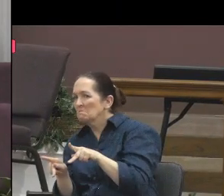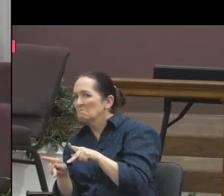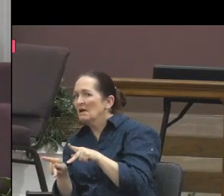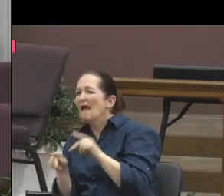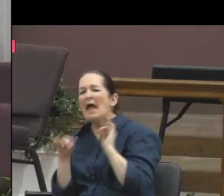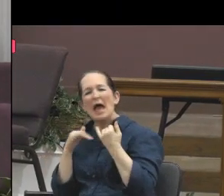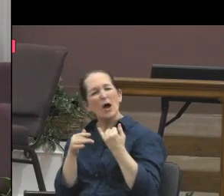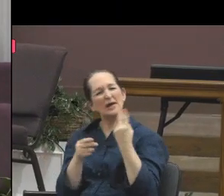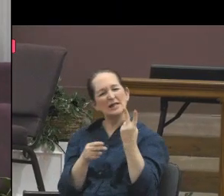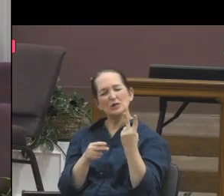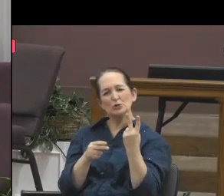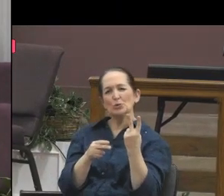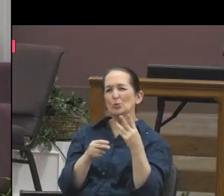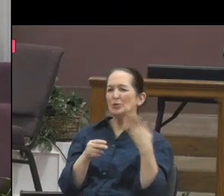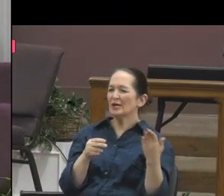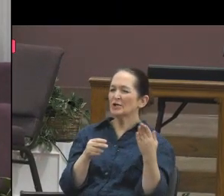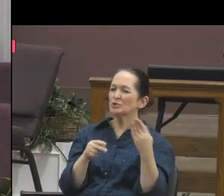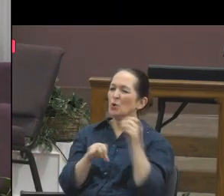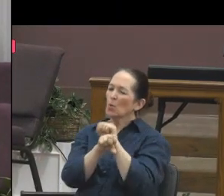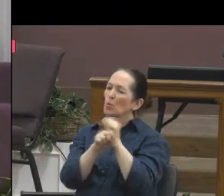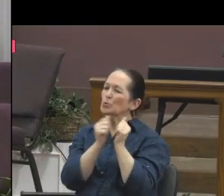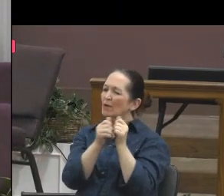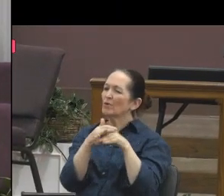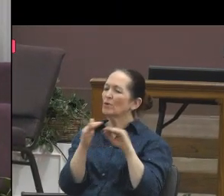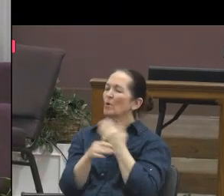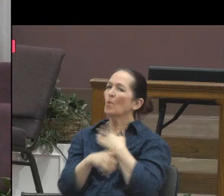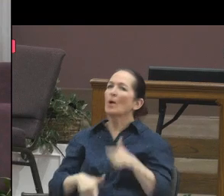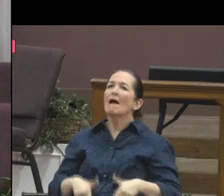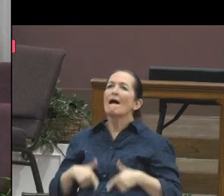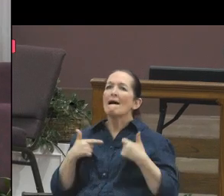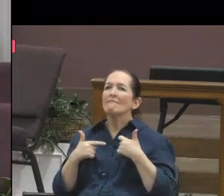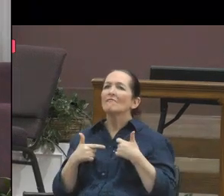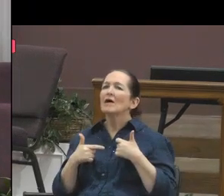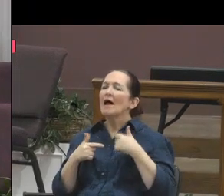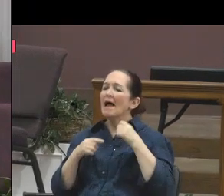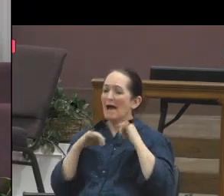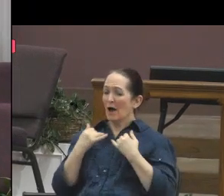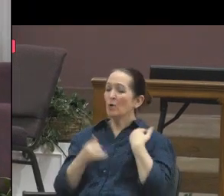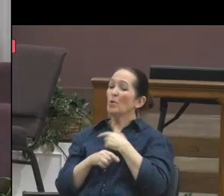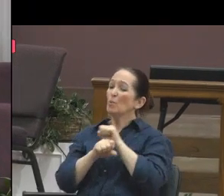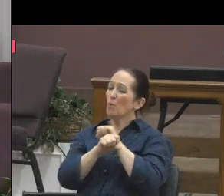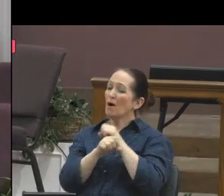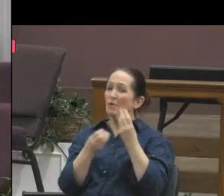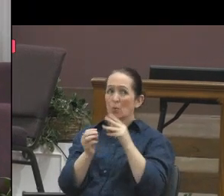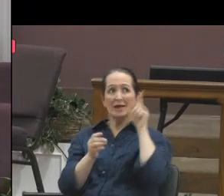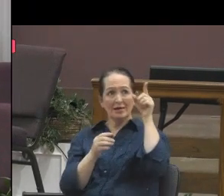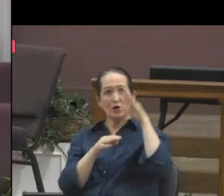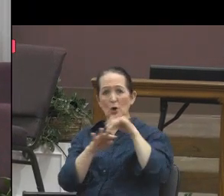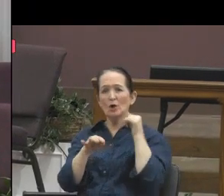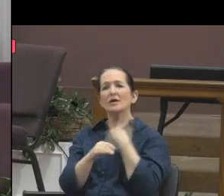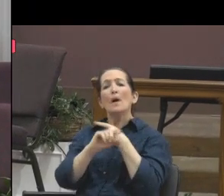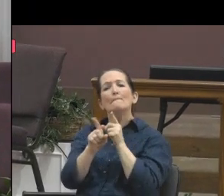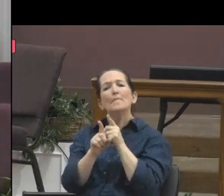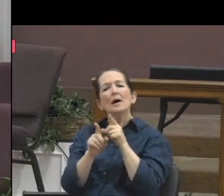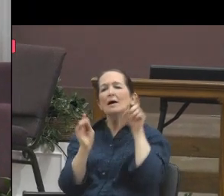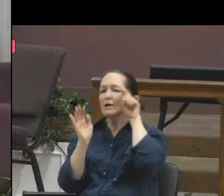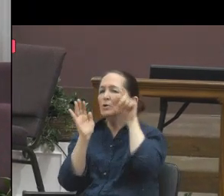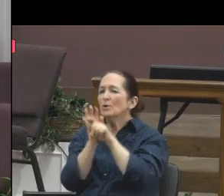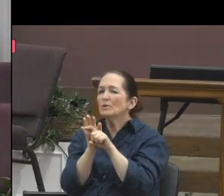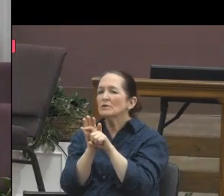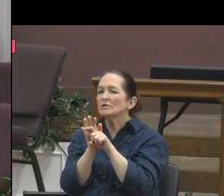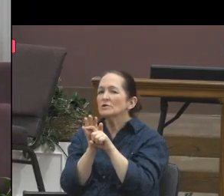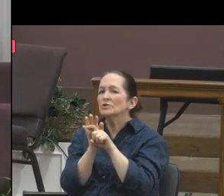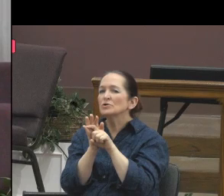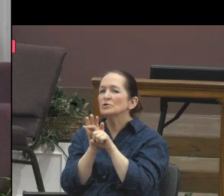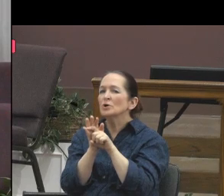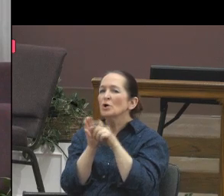How can these two dynamics work together in our lives? How do we walk as He calls us and yet recognize